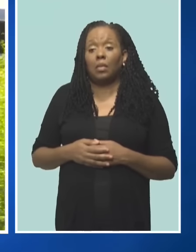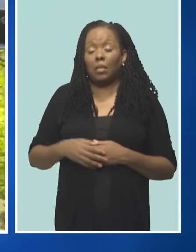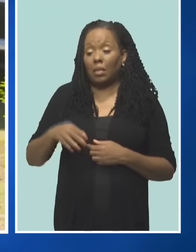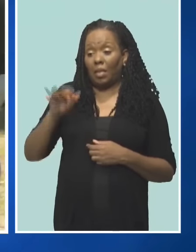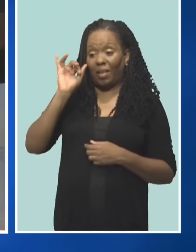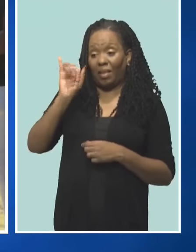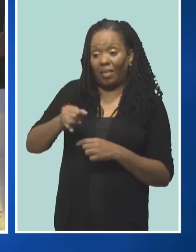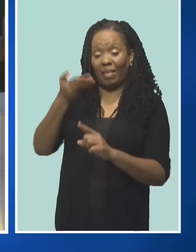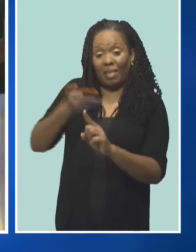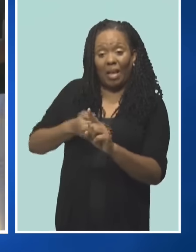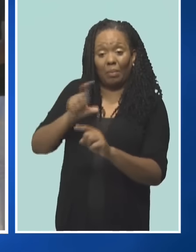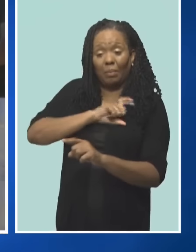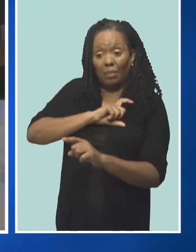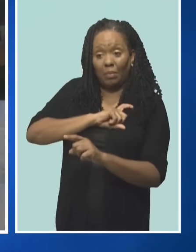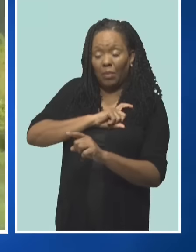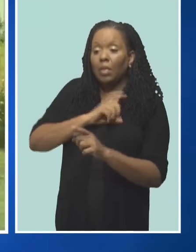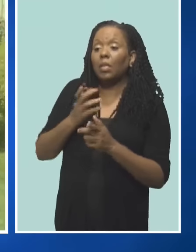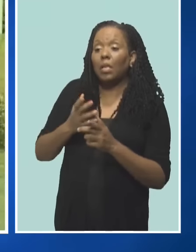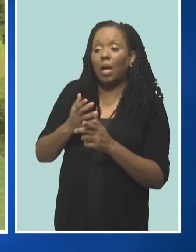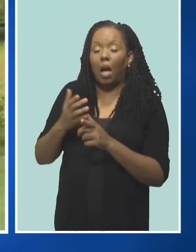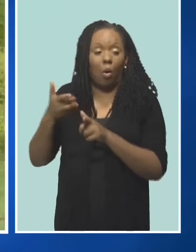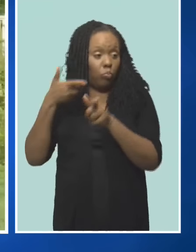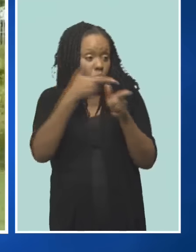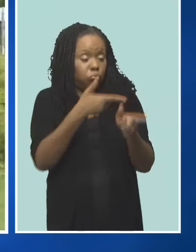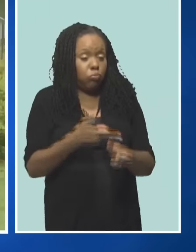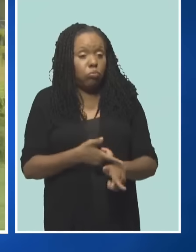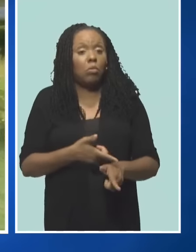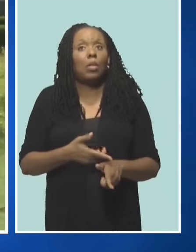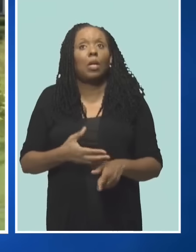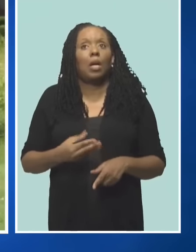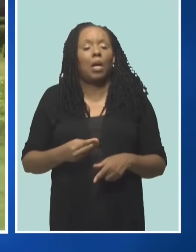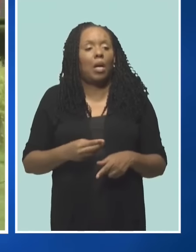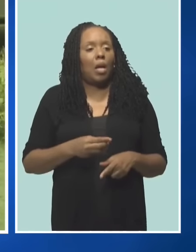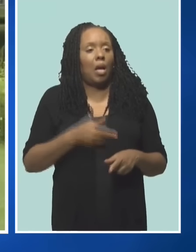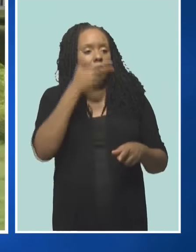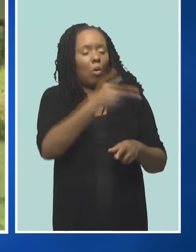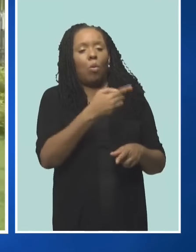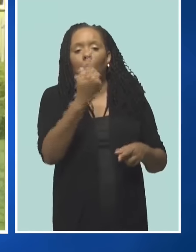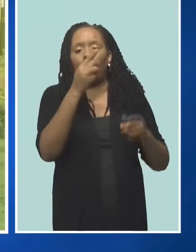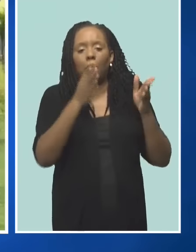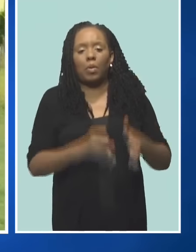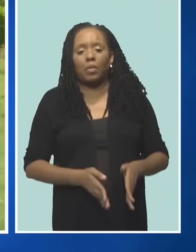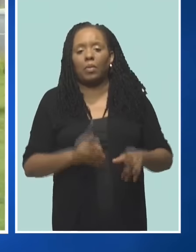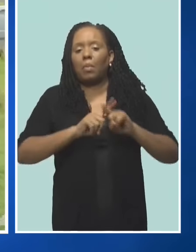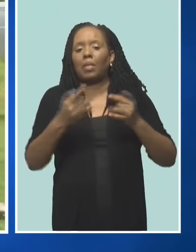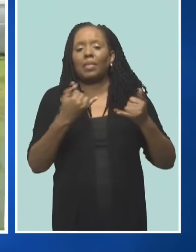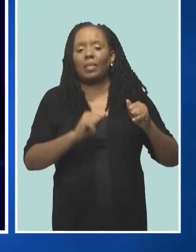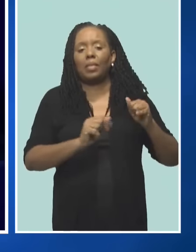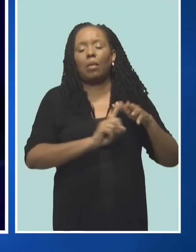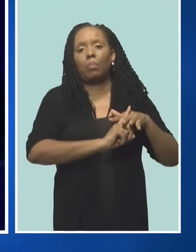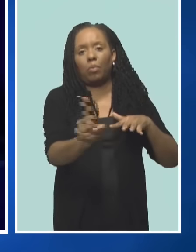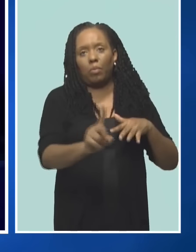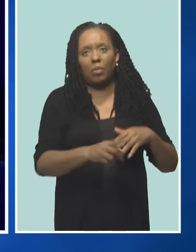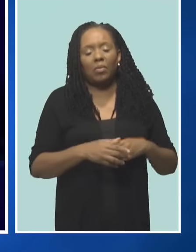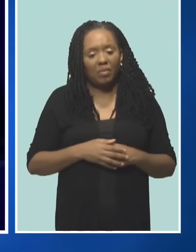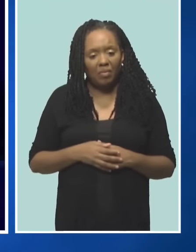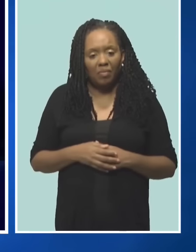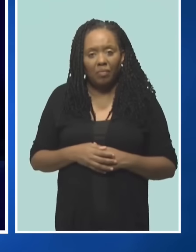they managed to flee the scene. Commissioner Boyce says investigations into the incident are continuing. At this